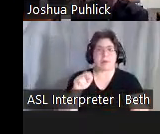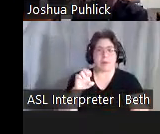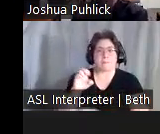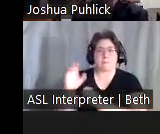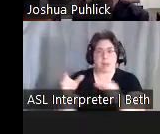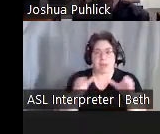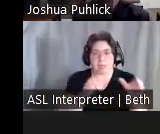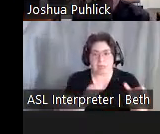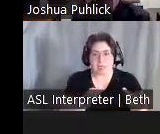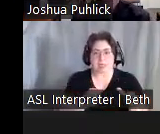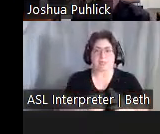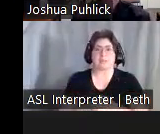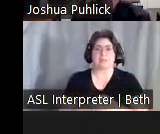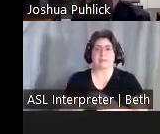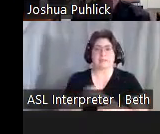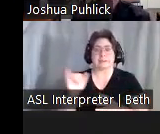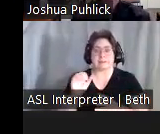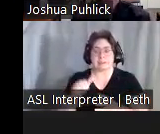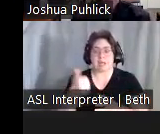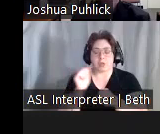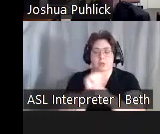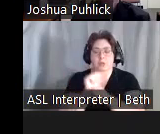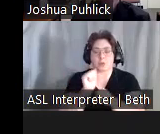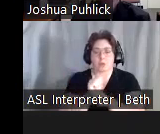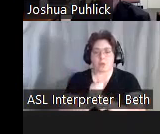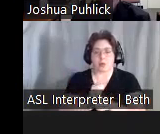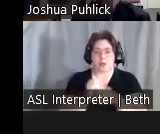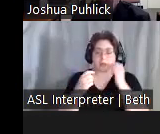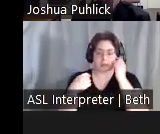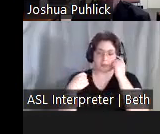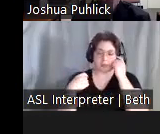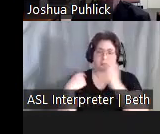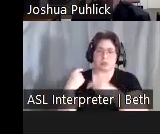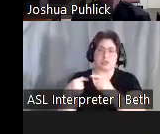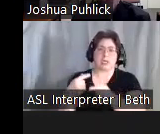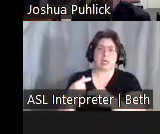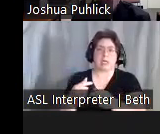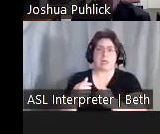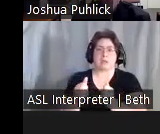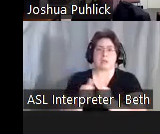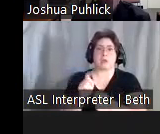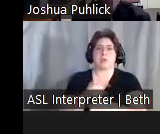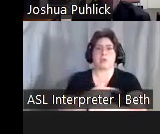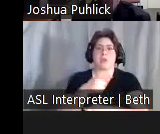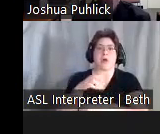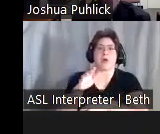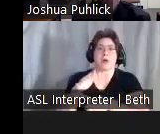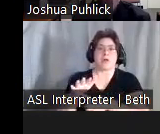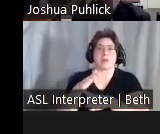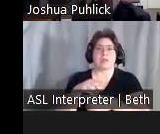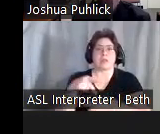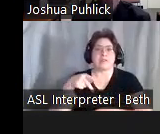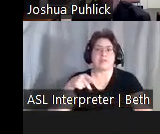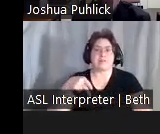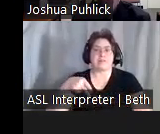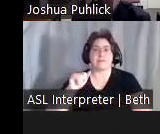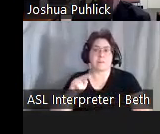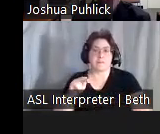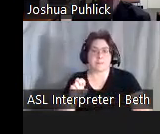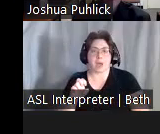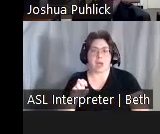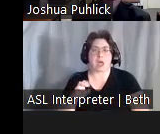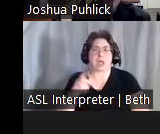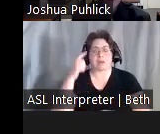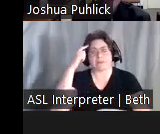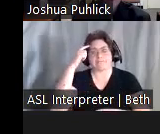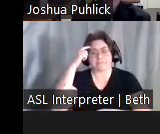genetics with longleaf pine, and I think that's going to influence heavily in the future about stock that